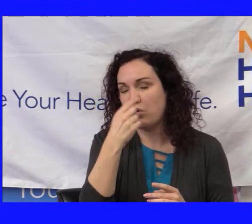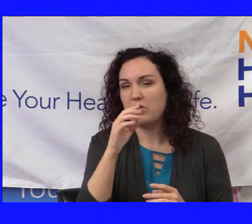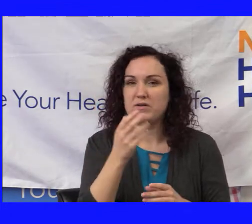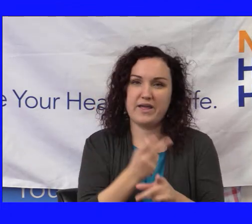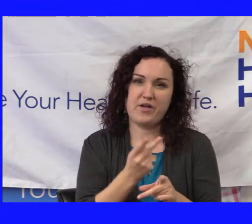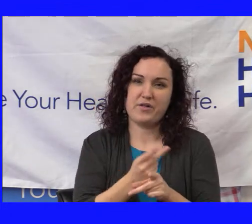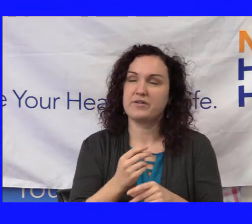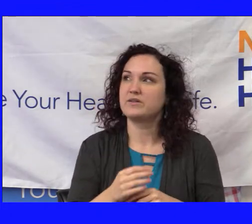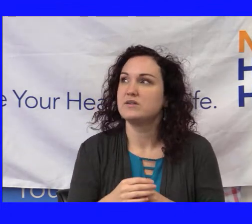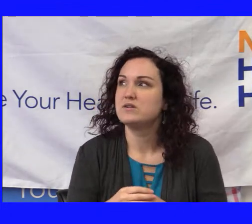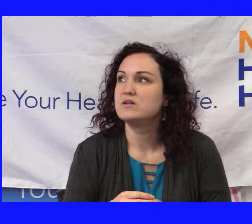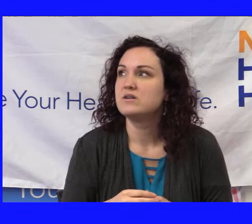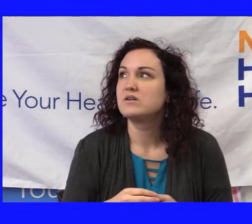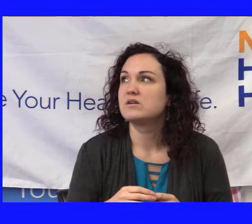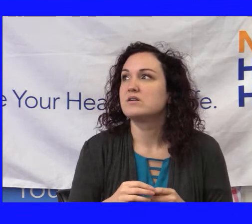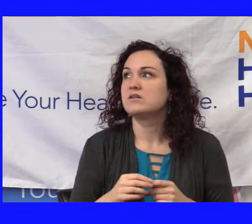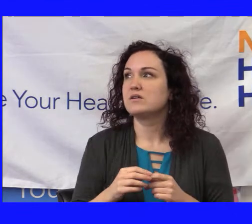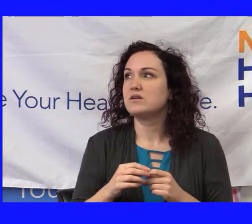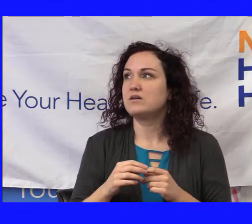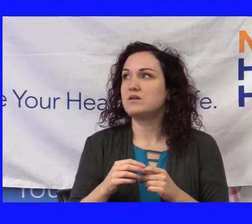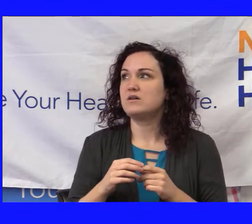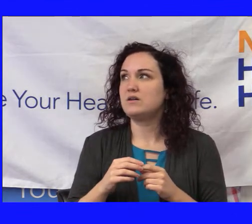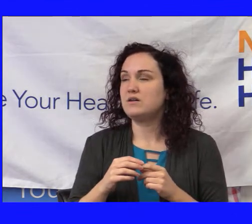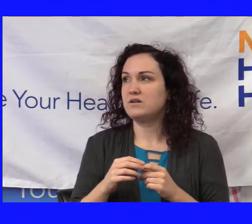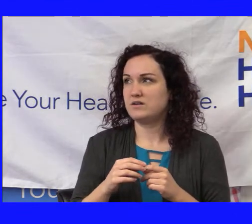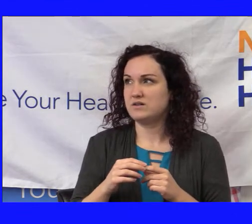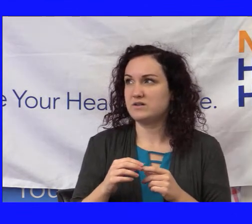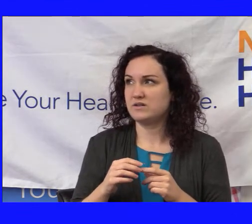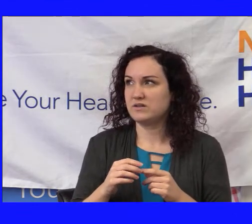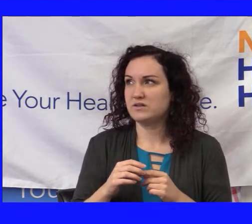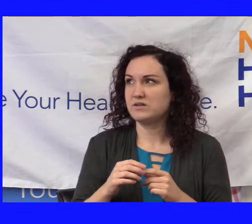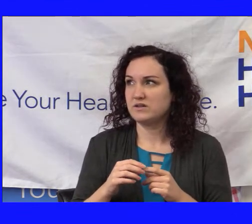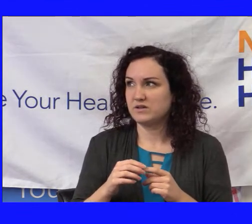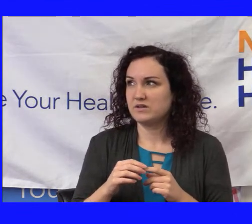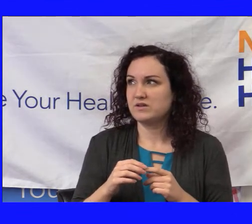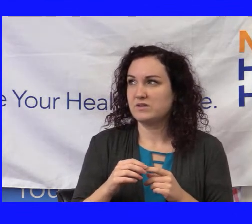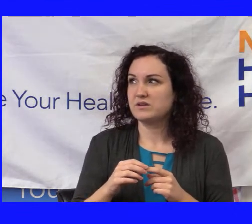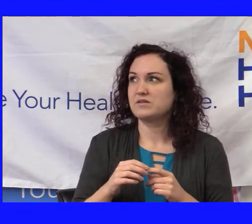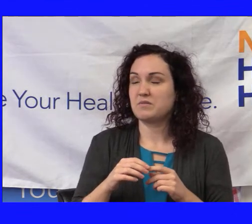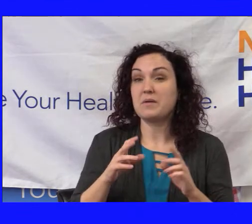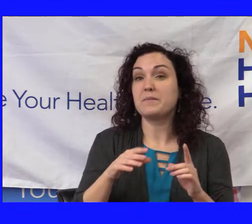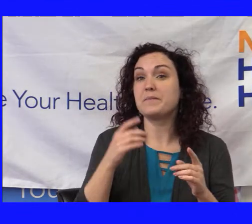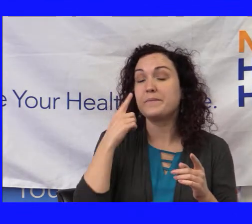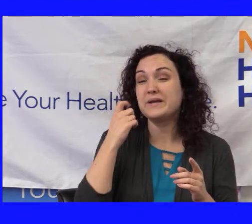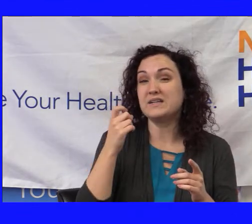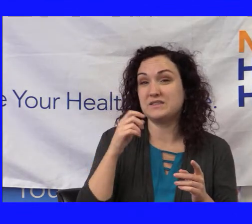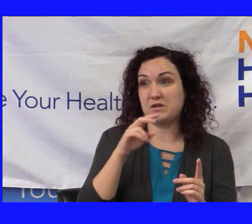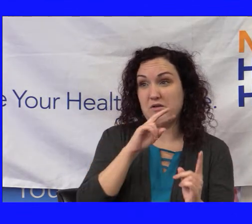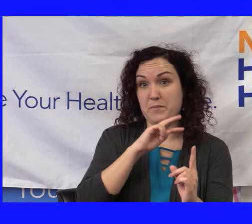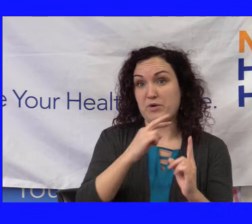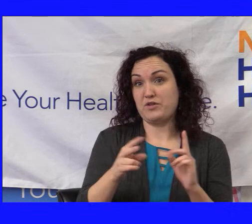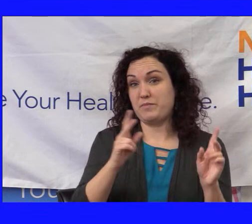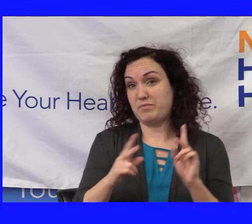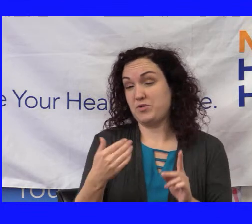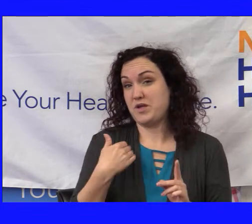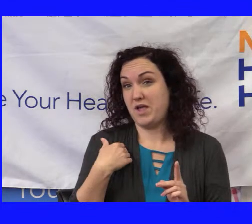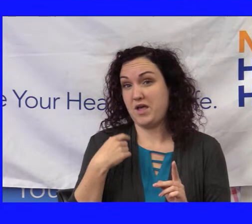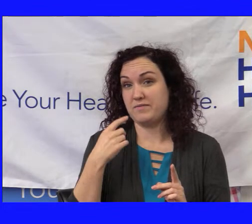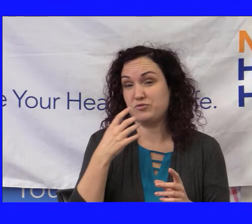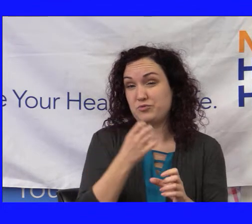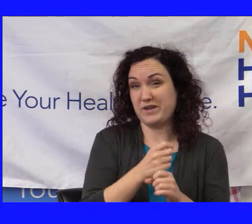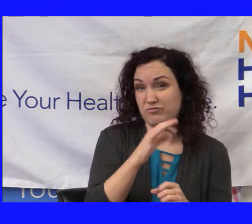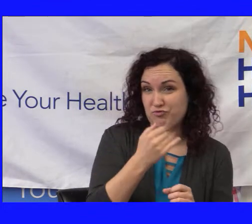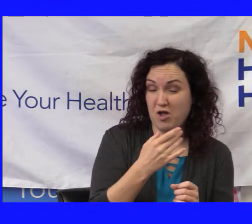mentioned, it does affect, your ability because of the perception that people have to get